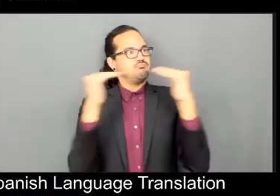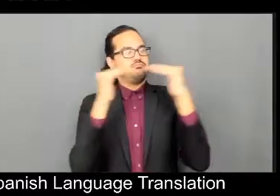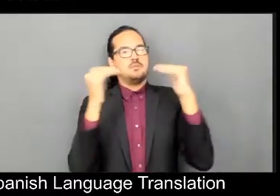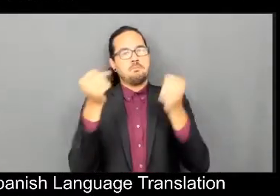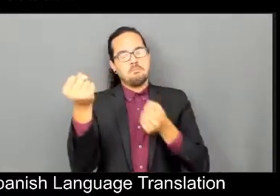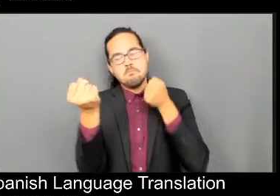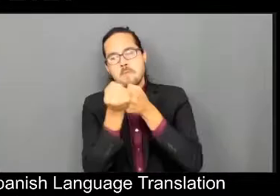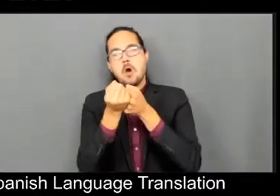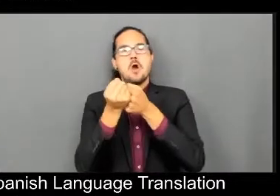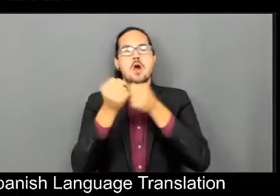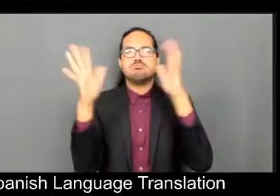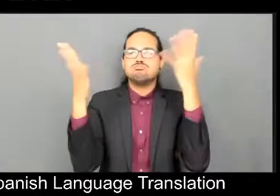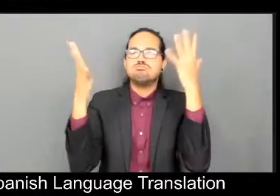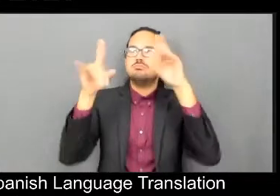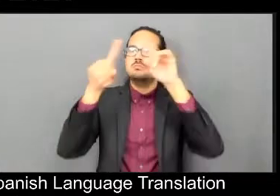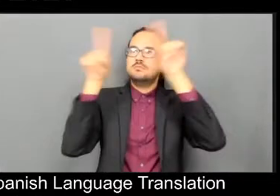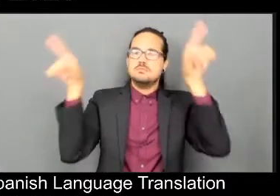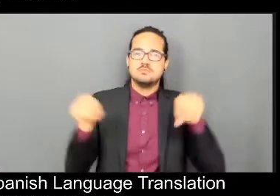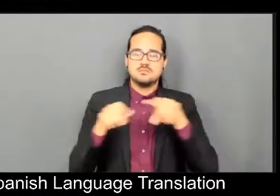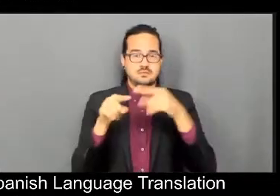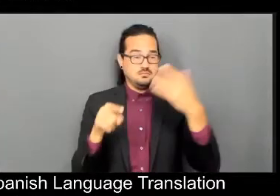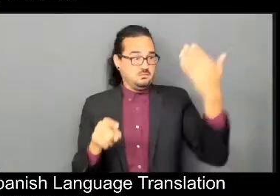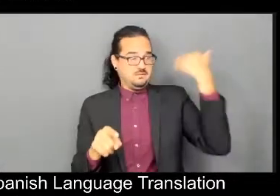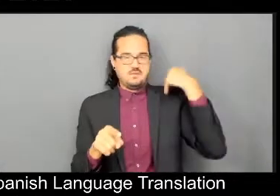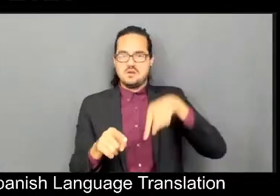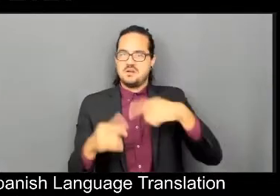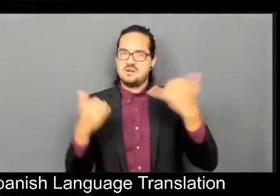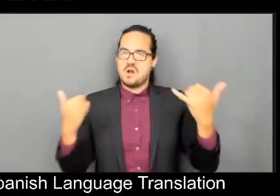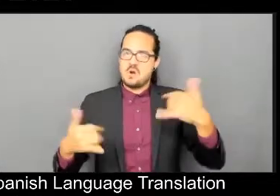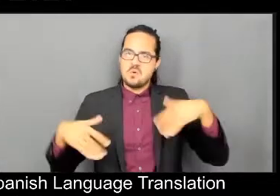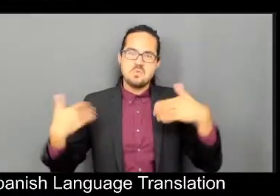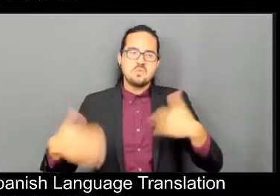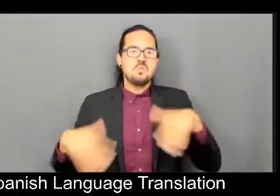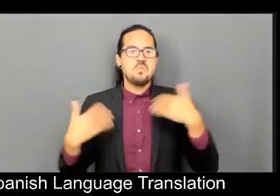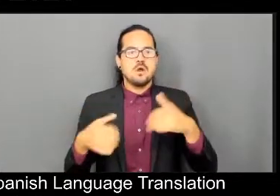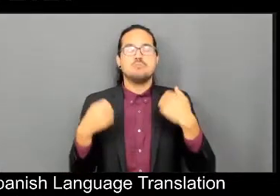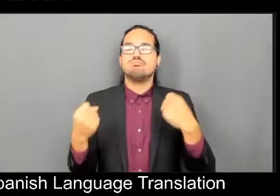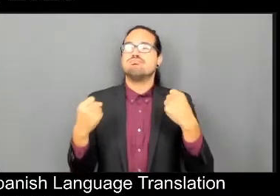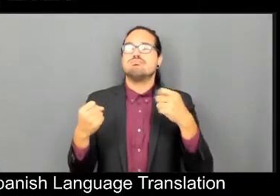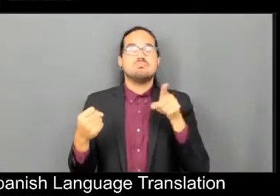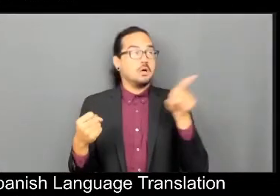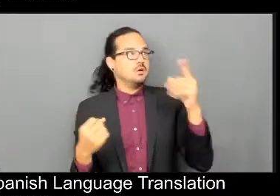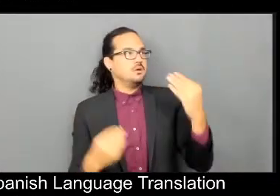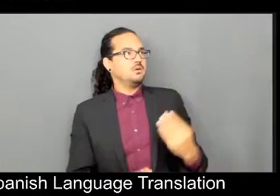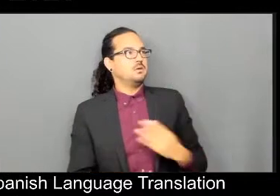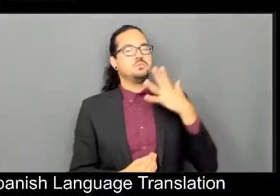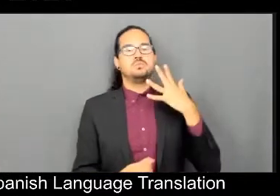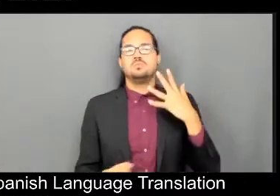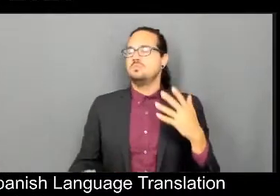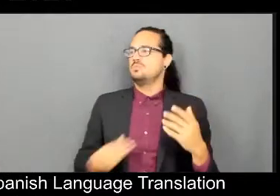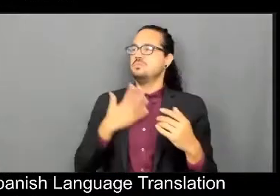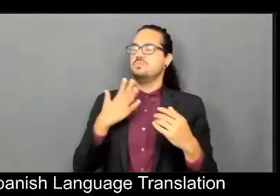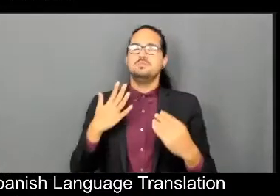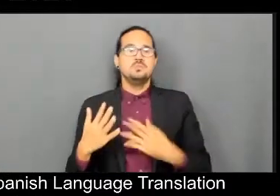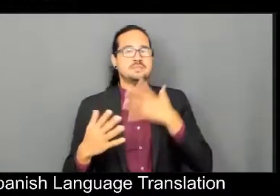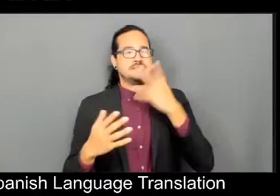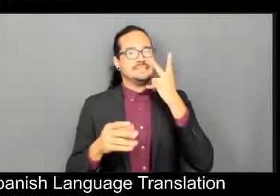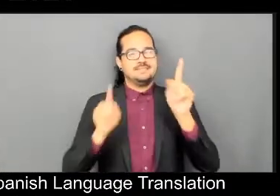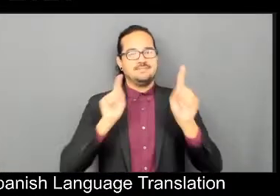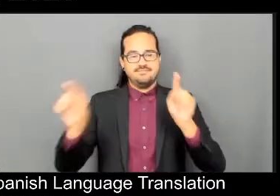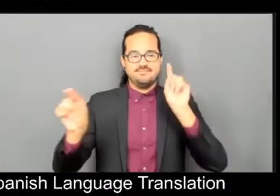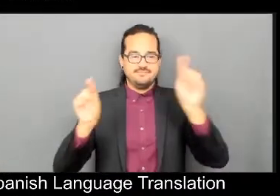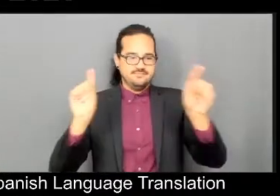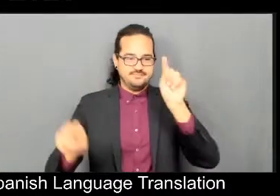really important for them to see that when they're driving around out there. Just a couple of reminders. We've got a couple of